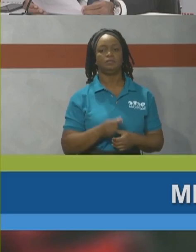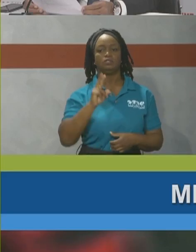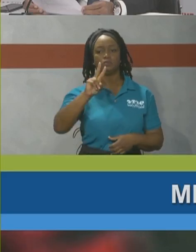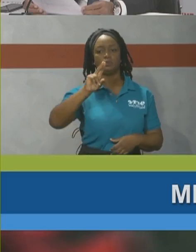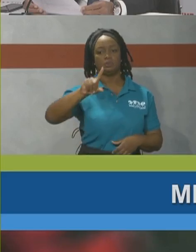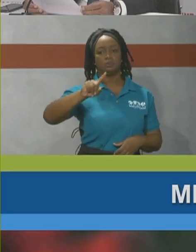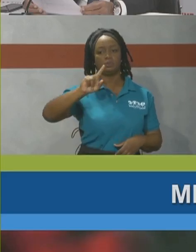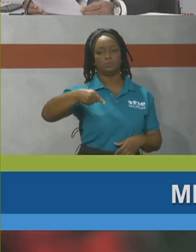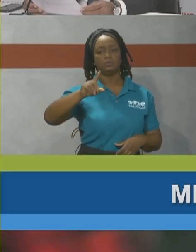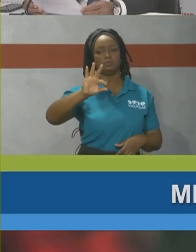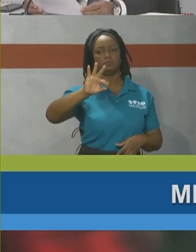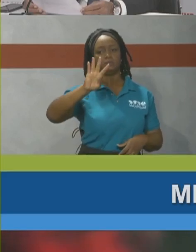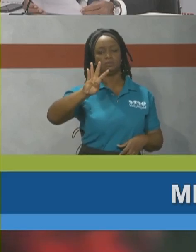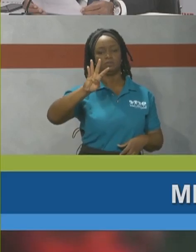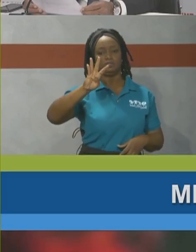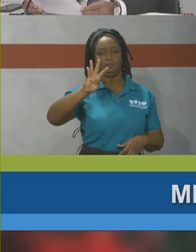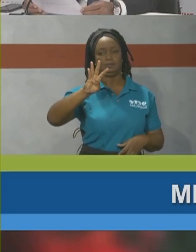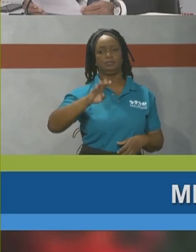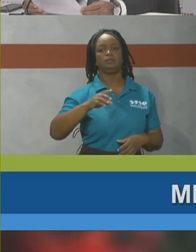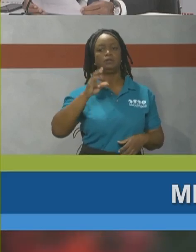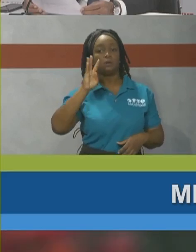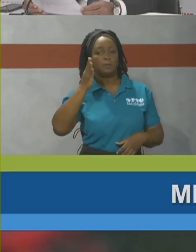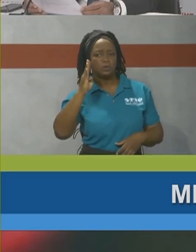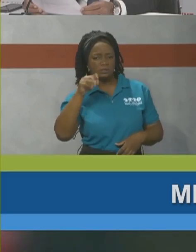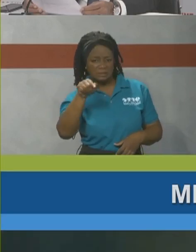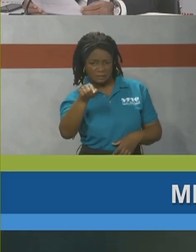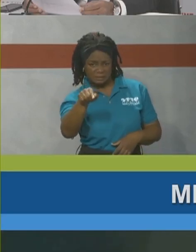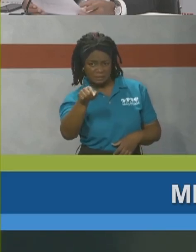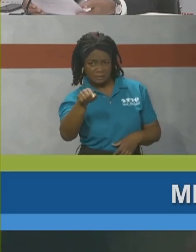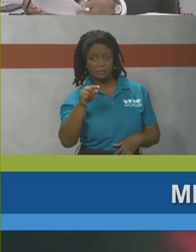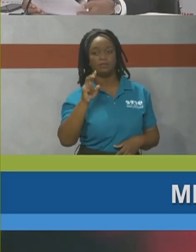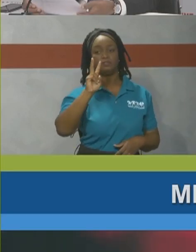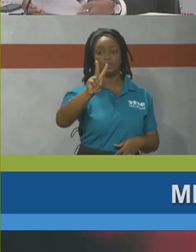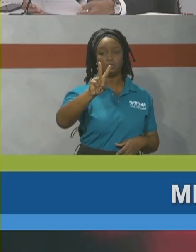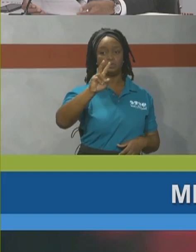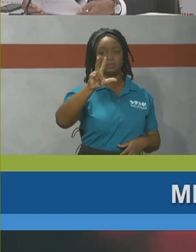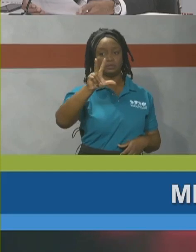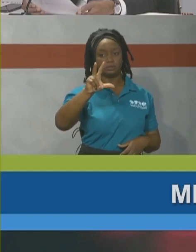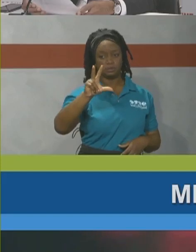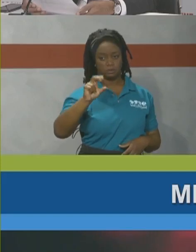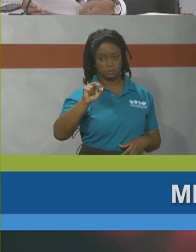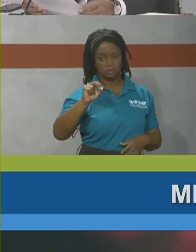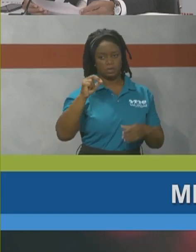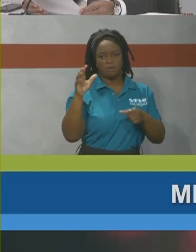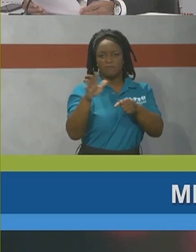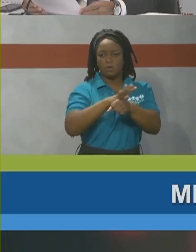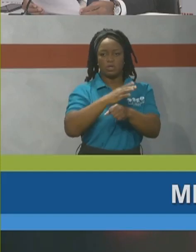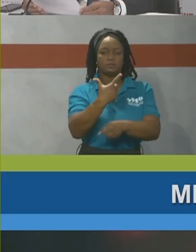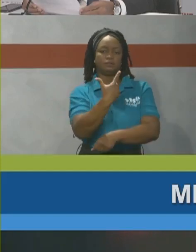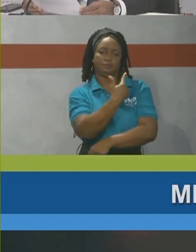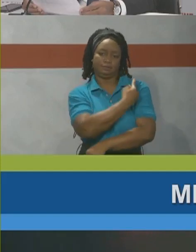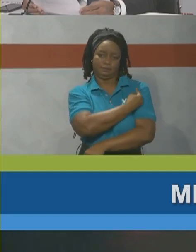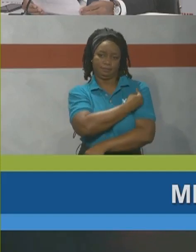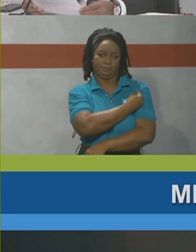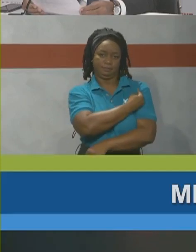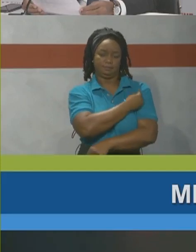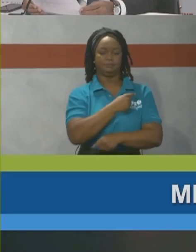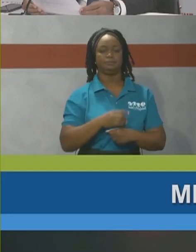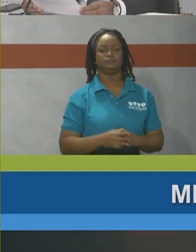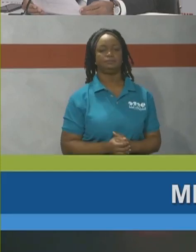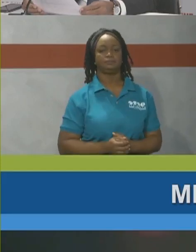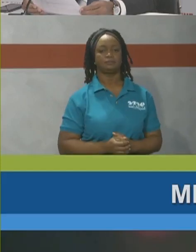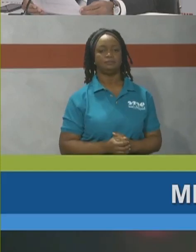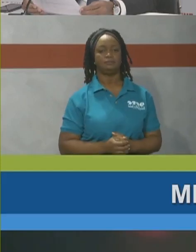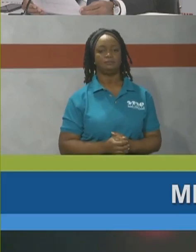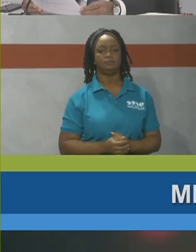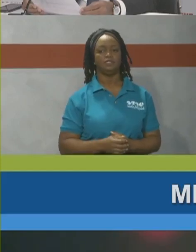2,924, the blue bit on the graph below, and 230 with fully vaccinated status. Patients by vaccination